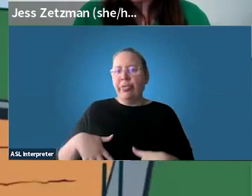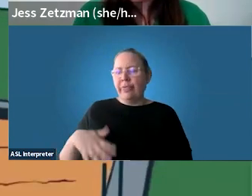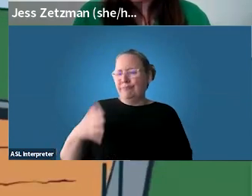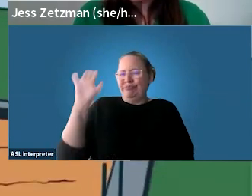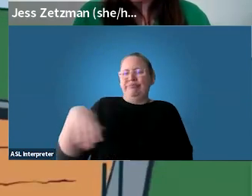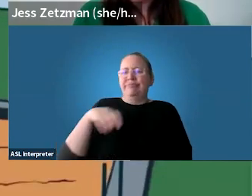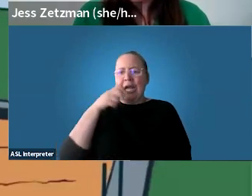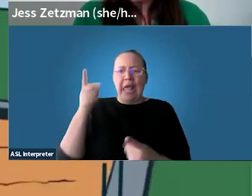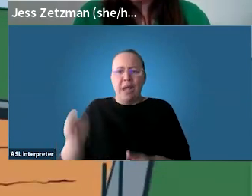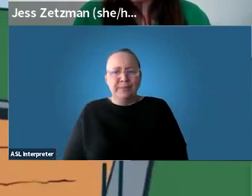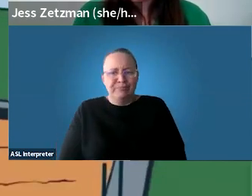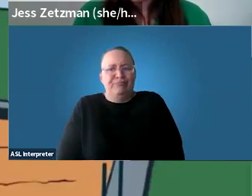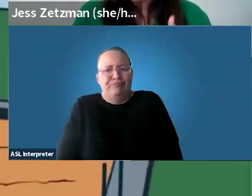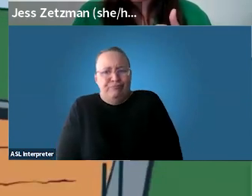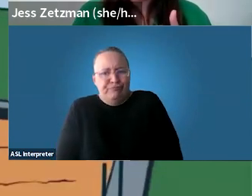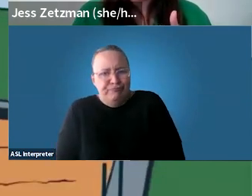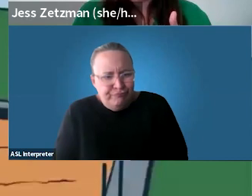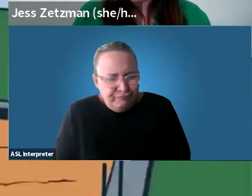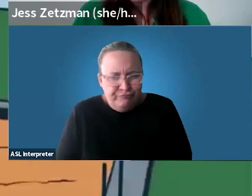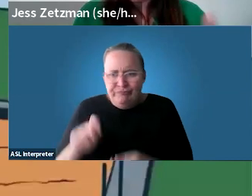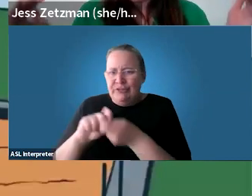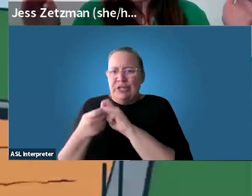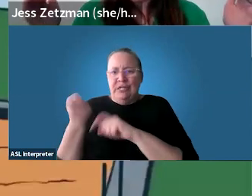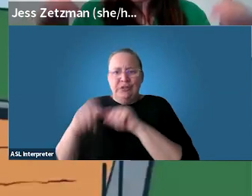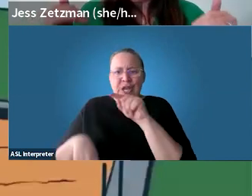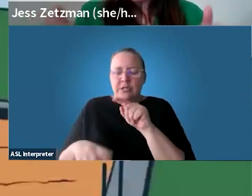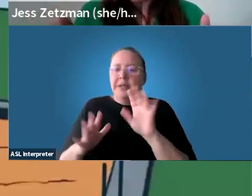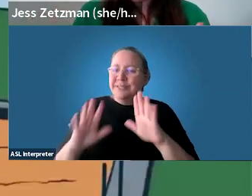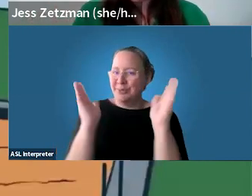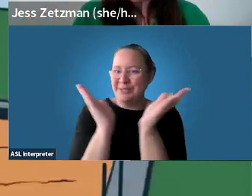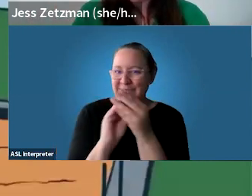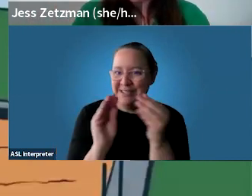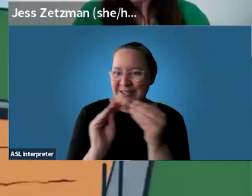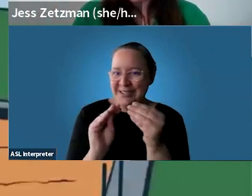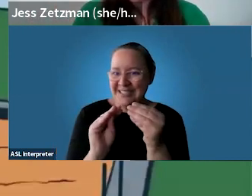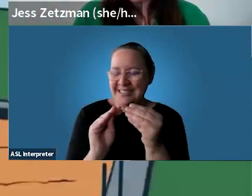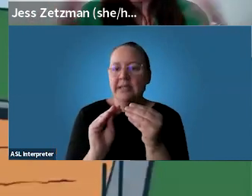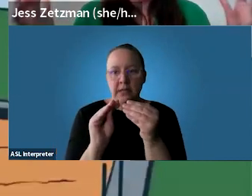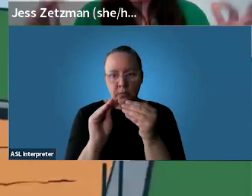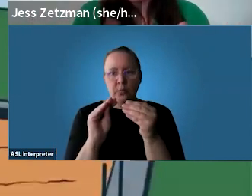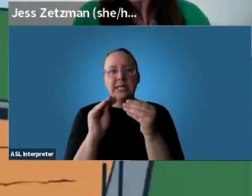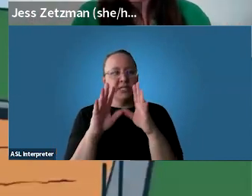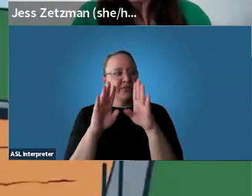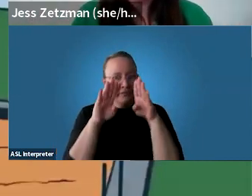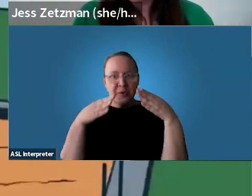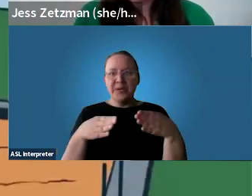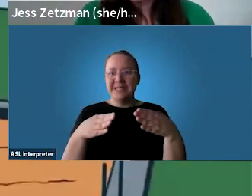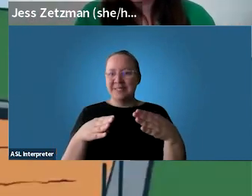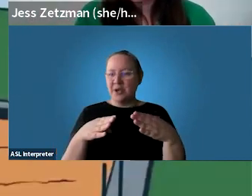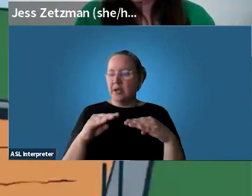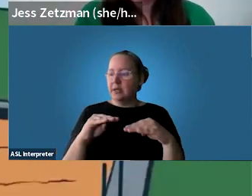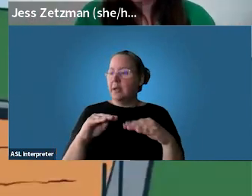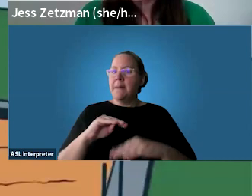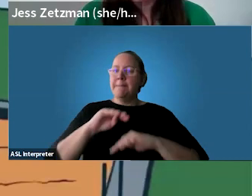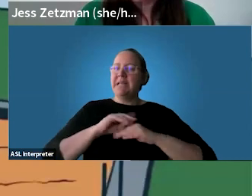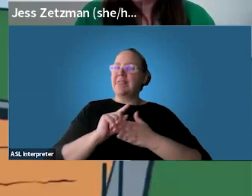hope is an incredibly important narrative for right now, for meeting the moment. It always is, but certainly for right